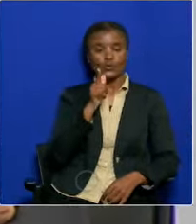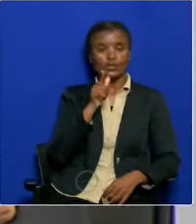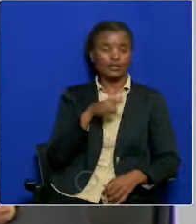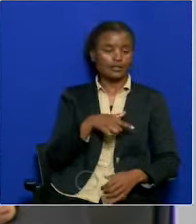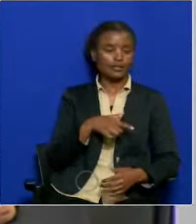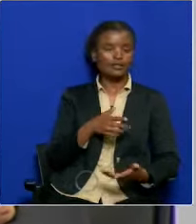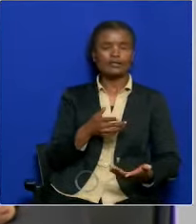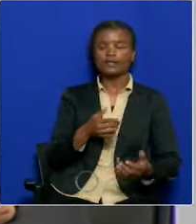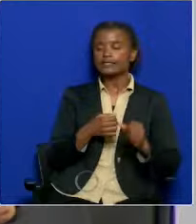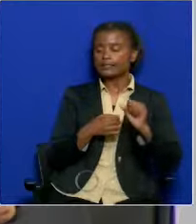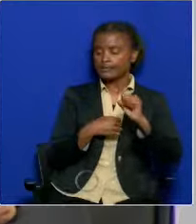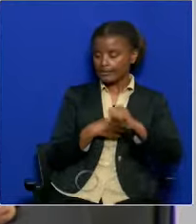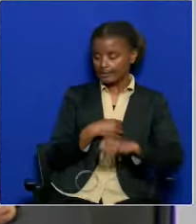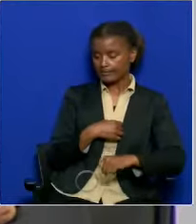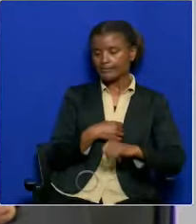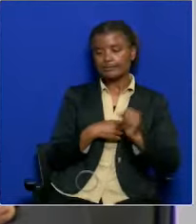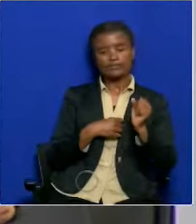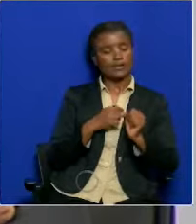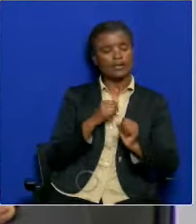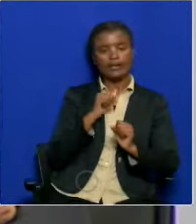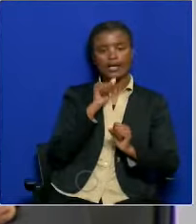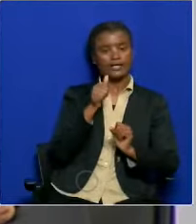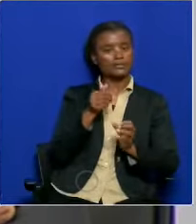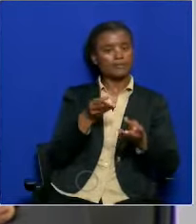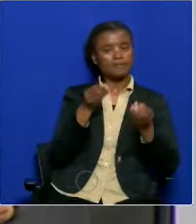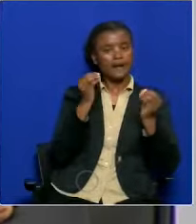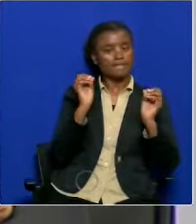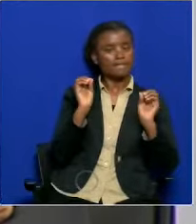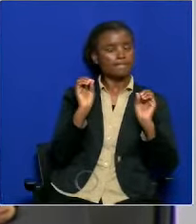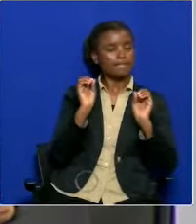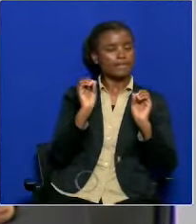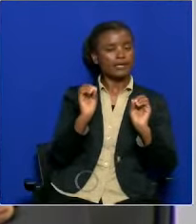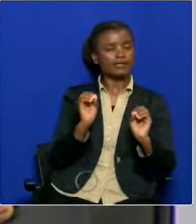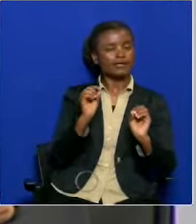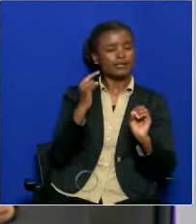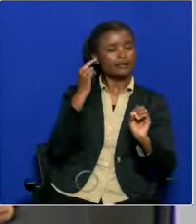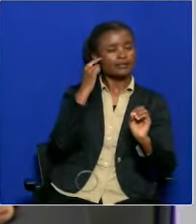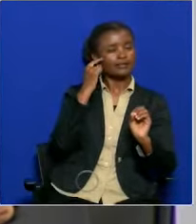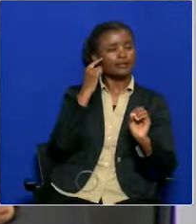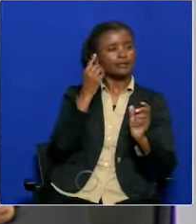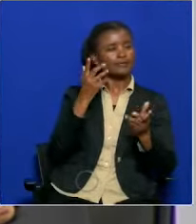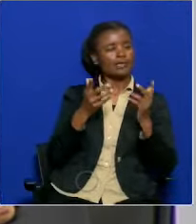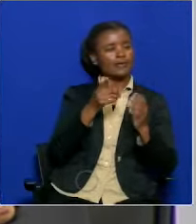any answer until I think the 7th, but he denied the thing.